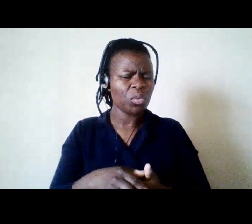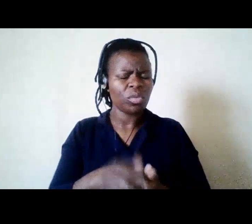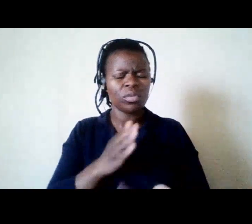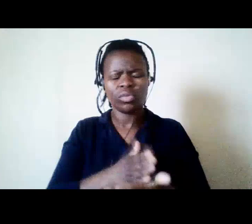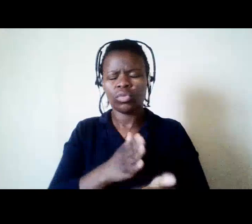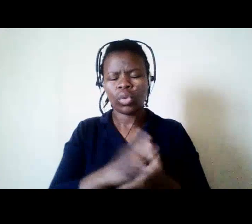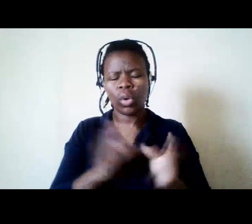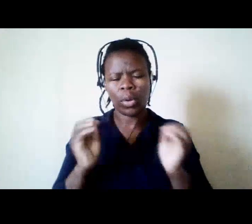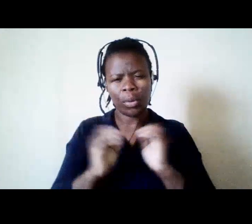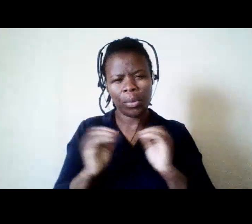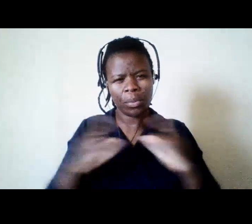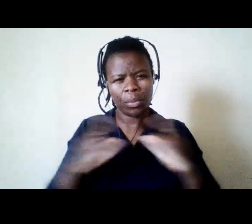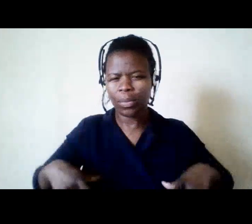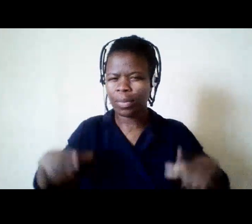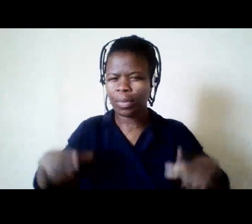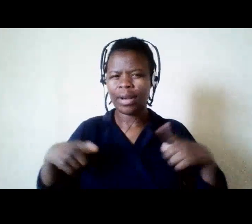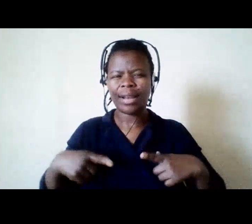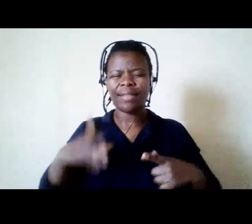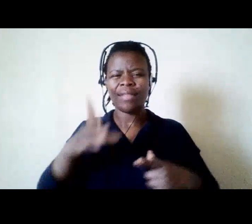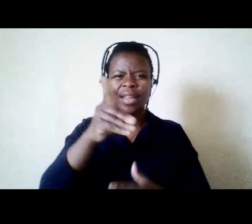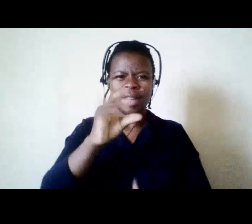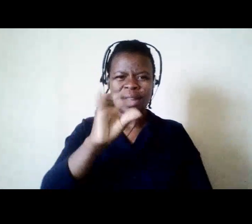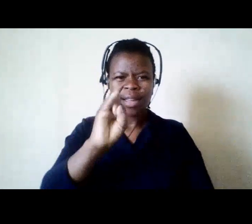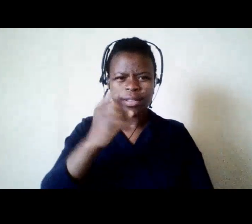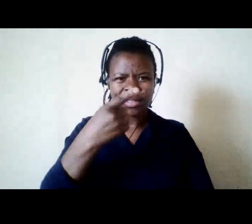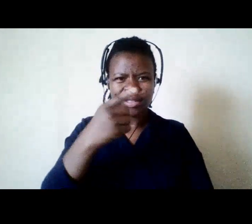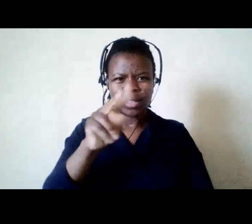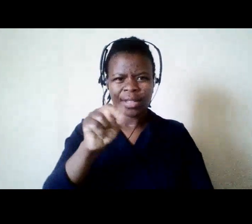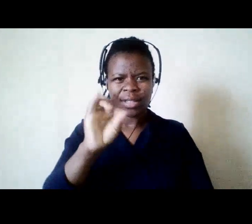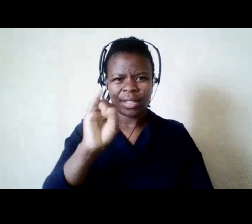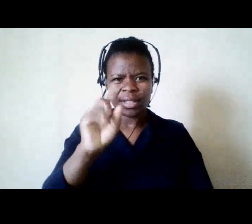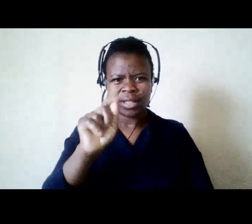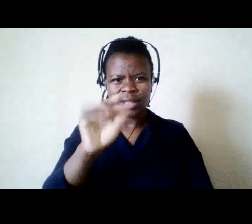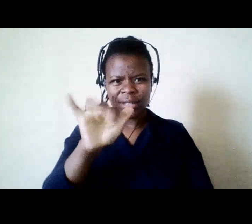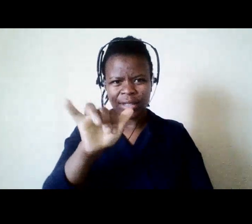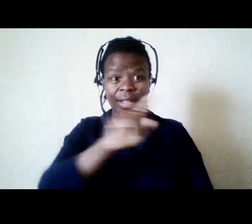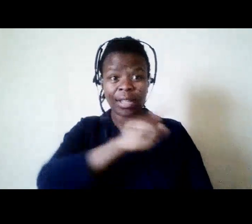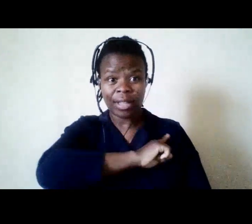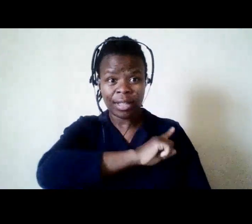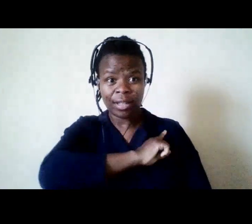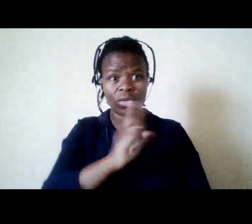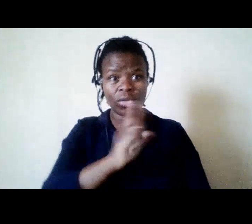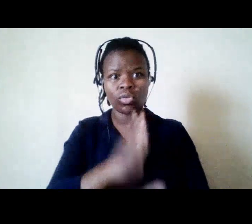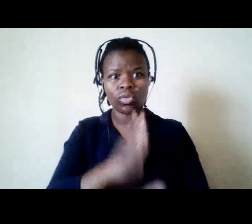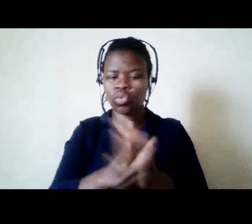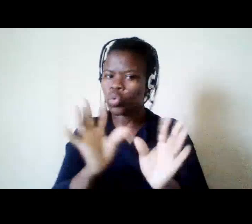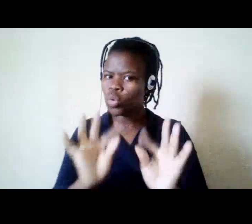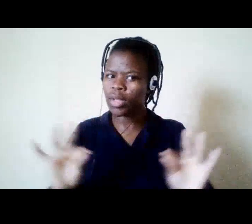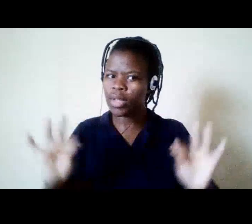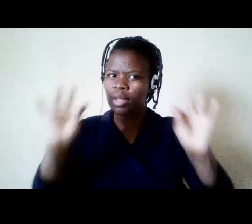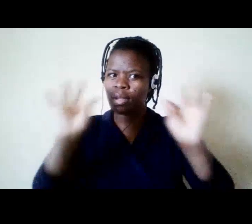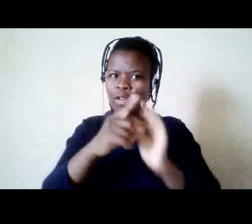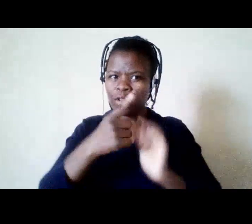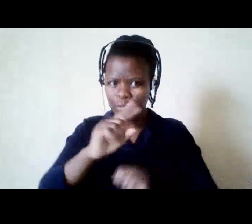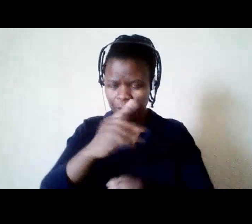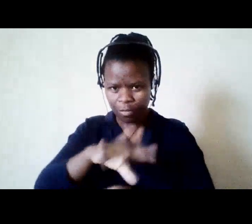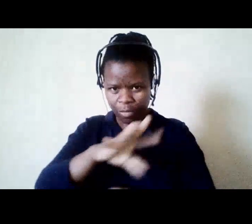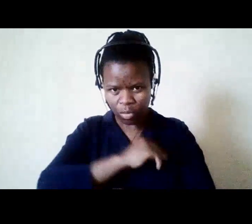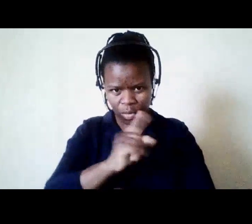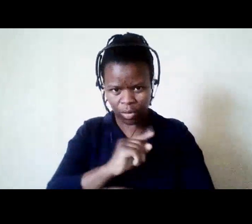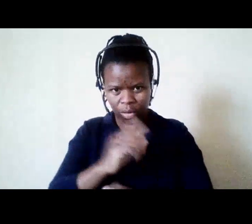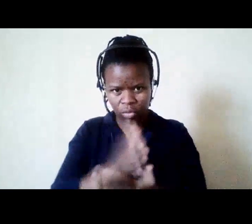dignity. Not the life of dignity. Yeah. So that's why it's very, very important for us to. There's no silver bullet